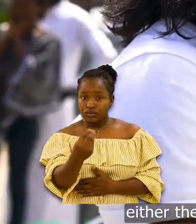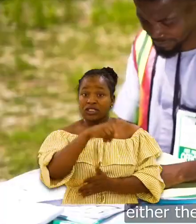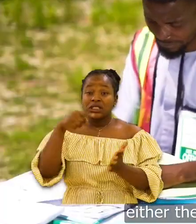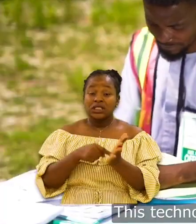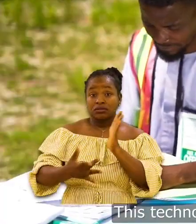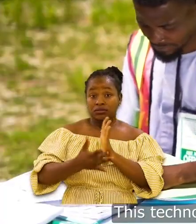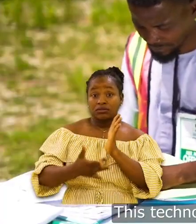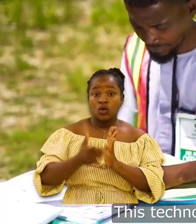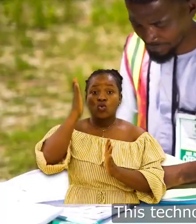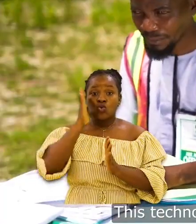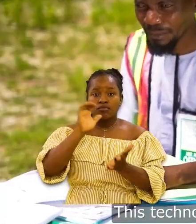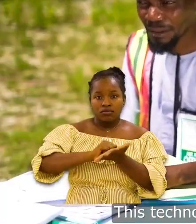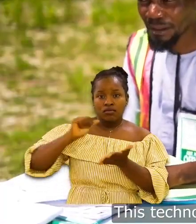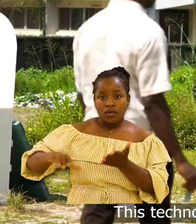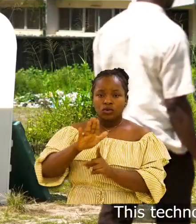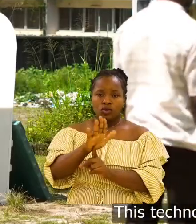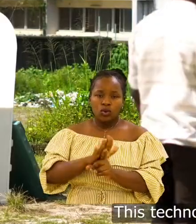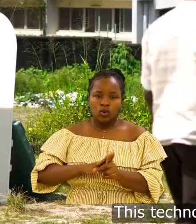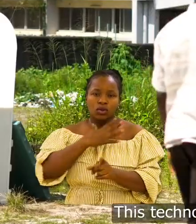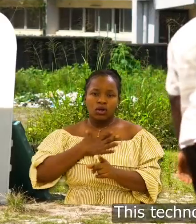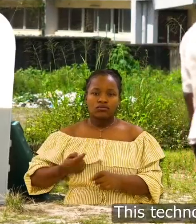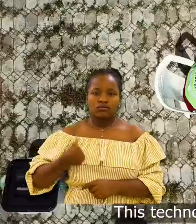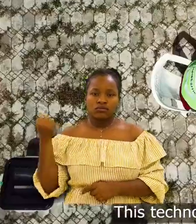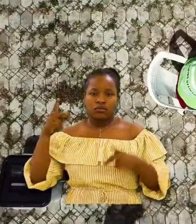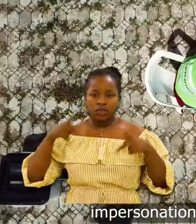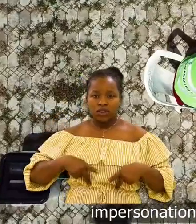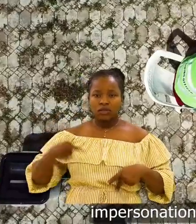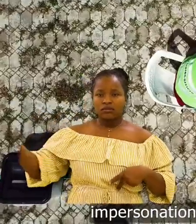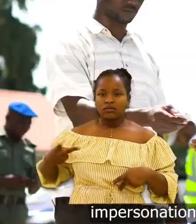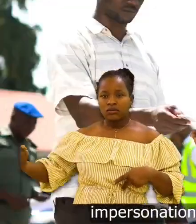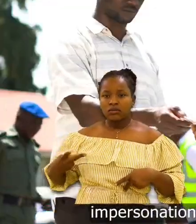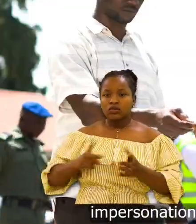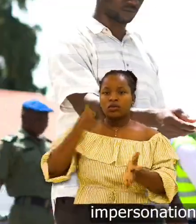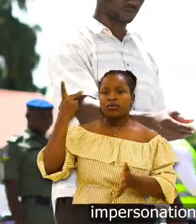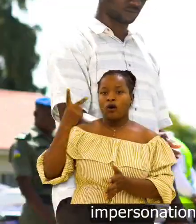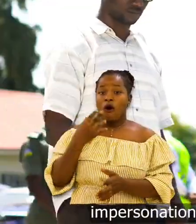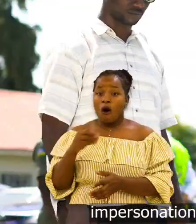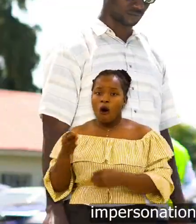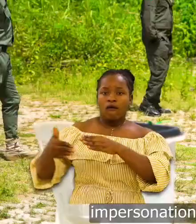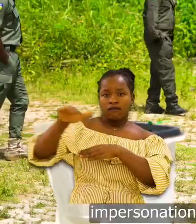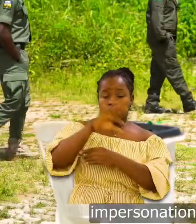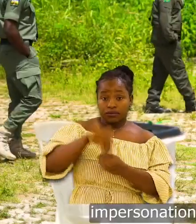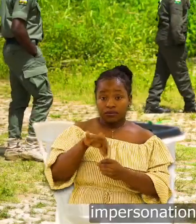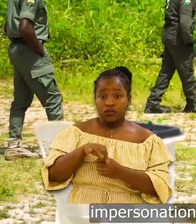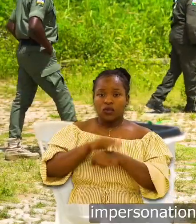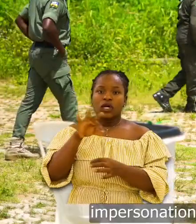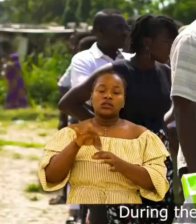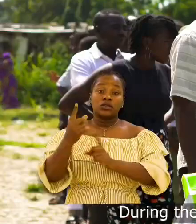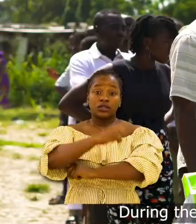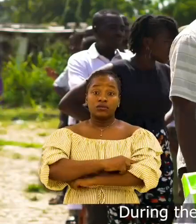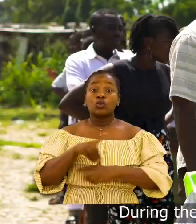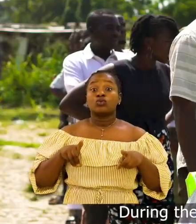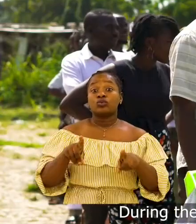facial features. This technology will remove delays and eliminate impersonation, multiple or overvoting on election